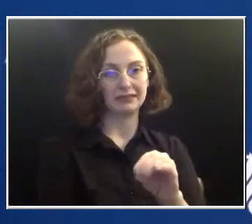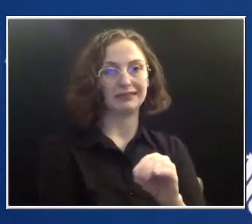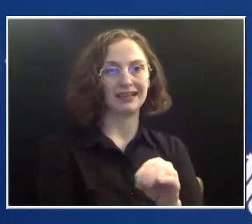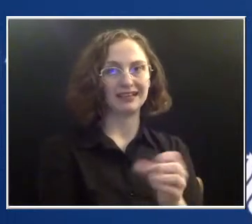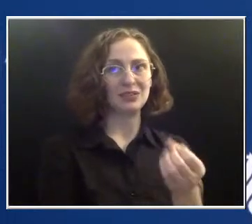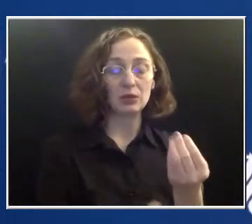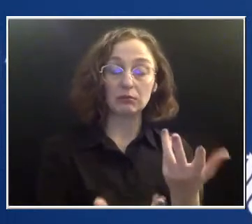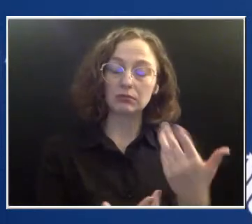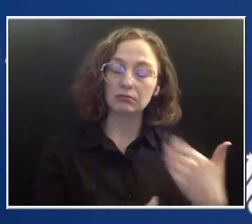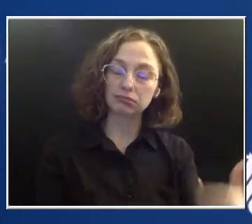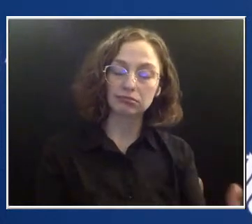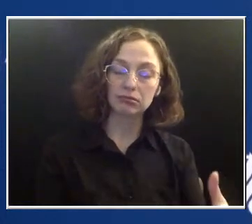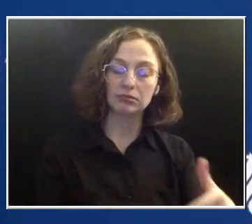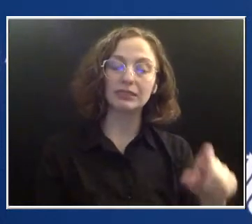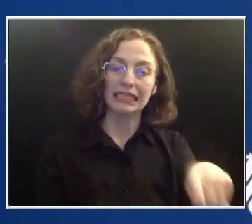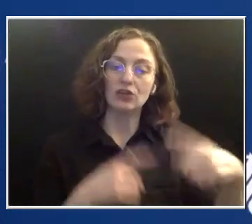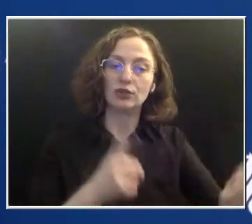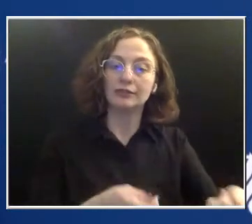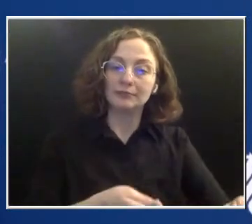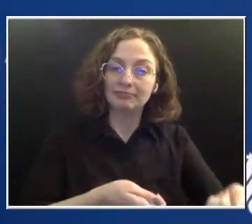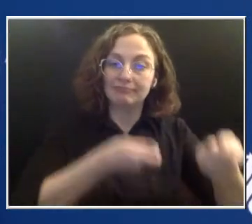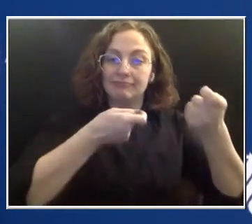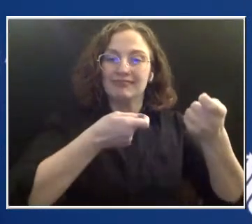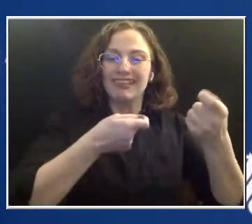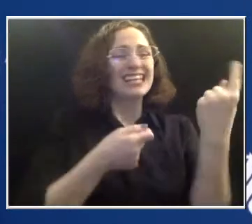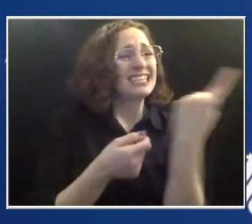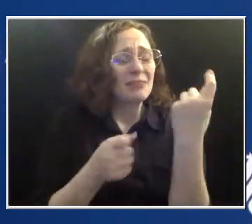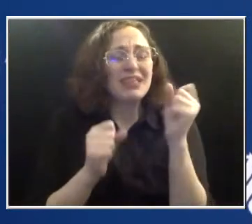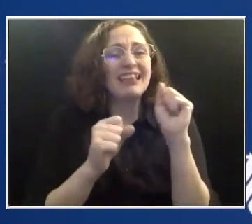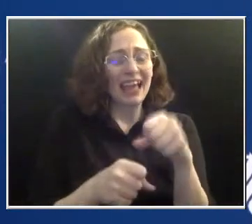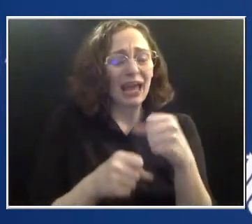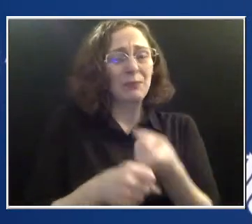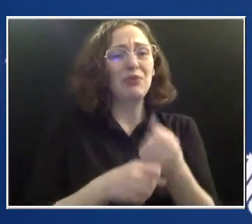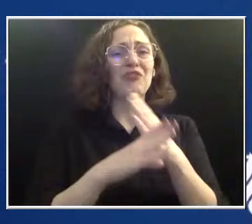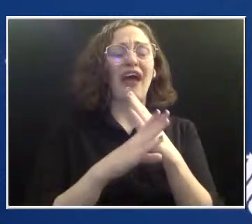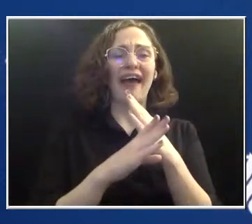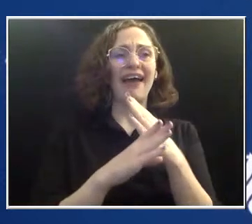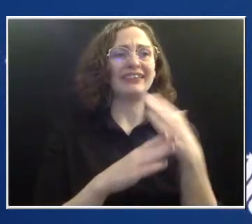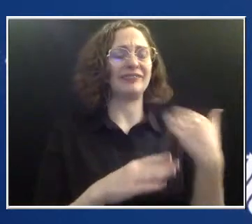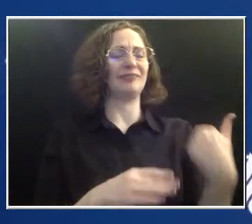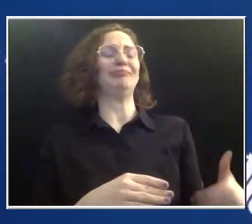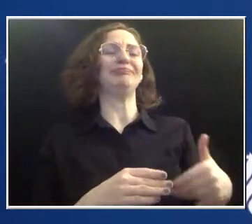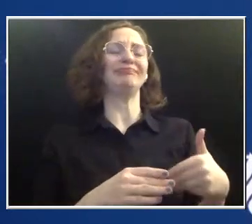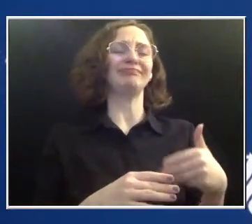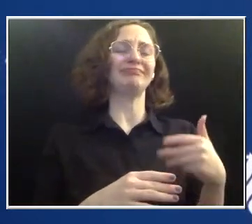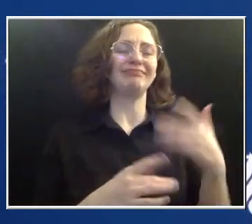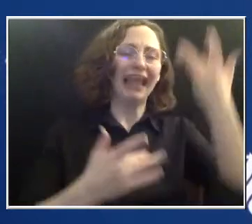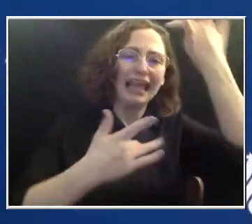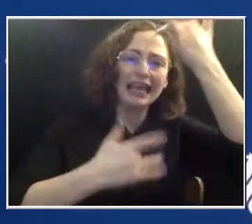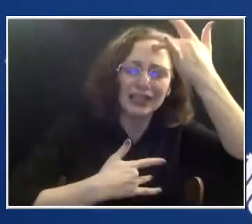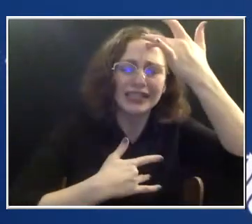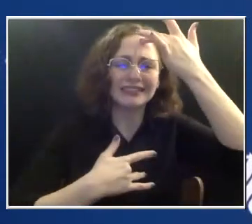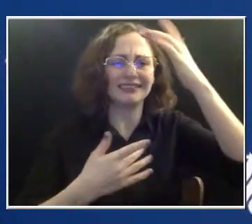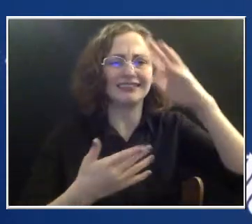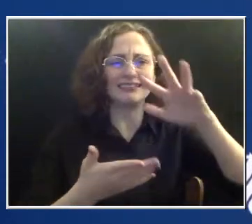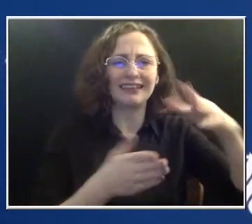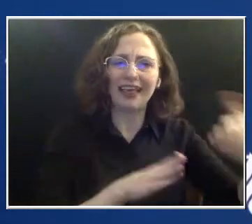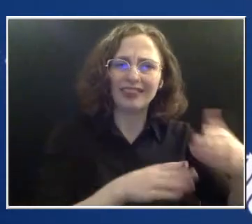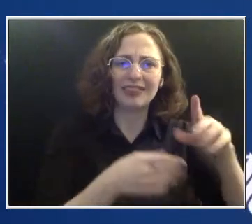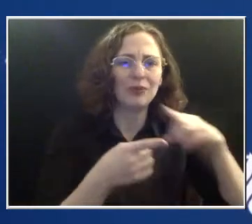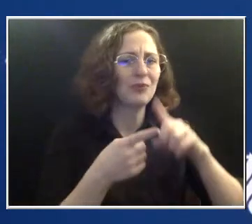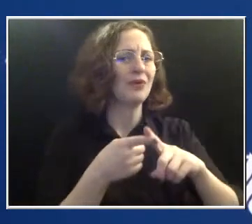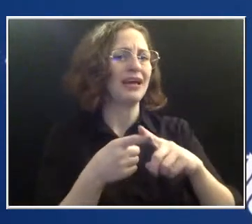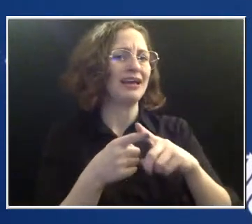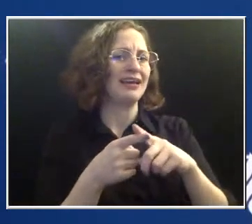much morbidity and mortality when these children are older. And I think we need to continue to promote these things,